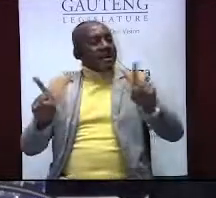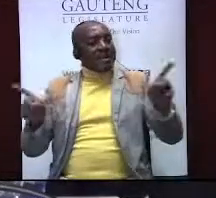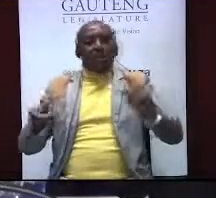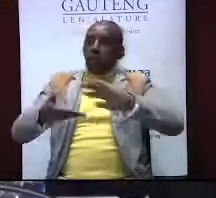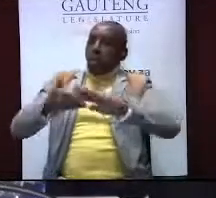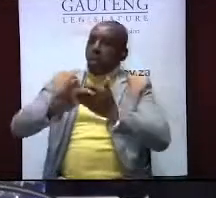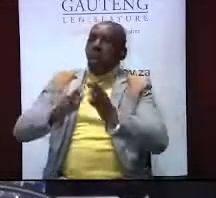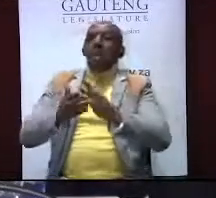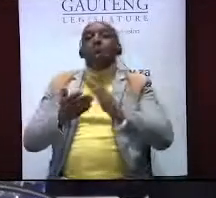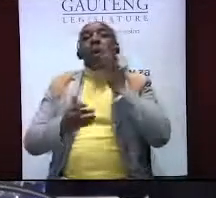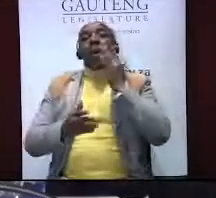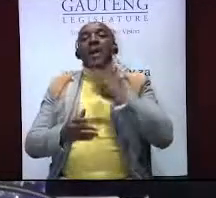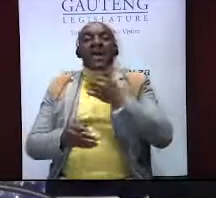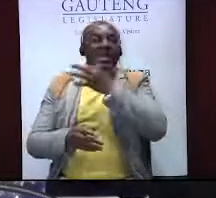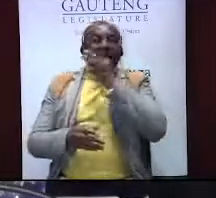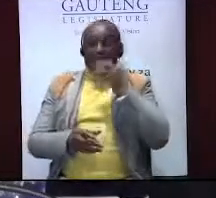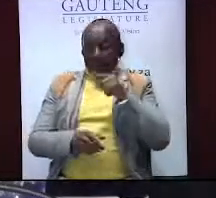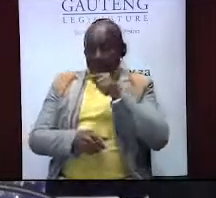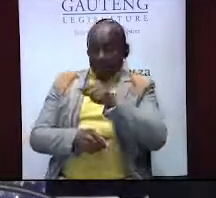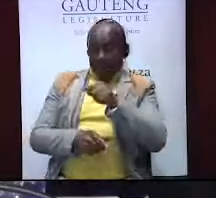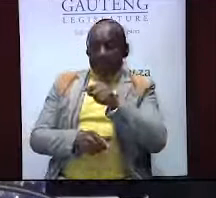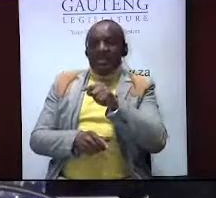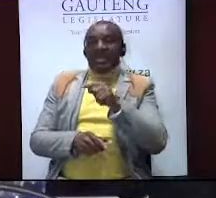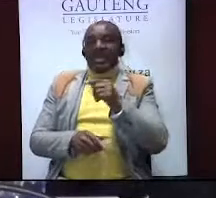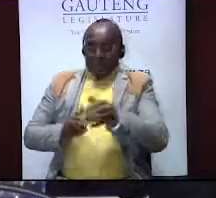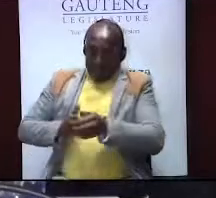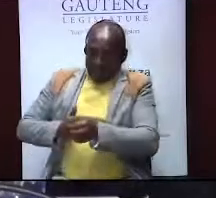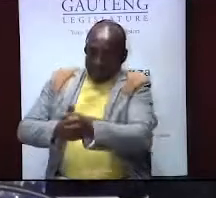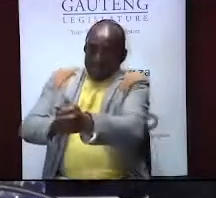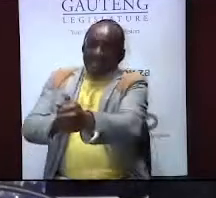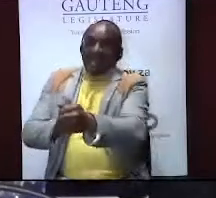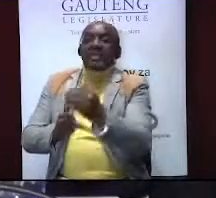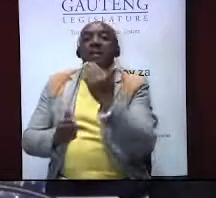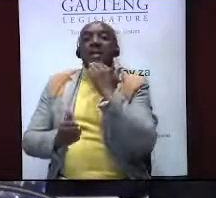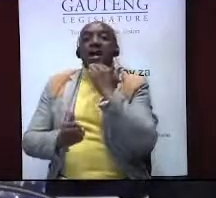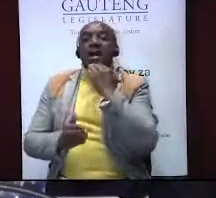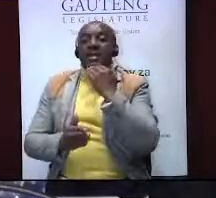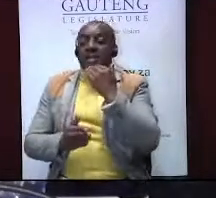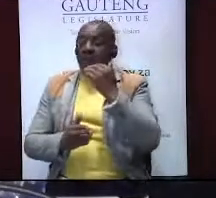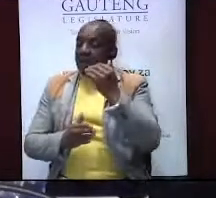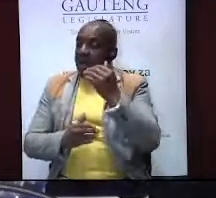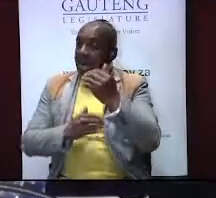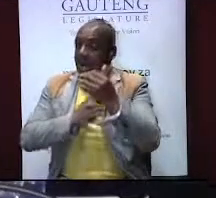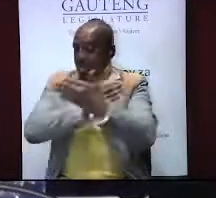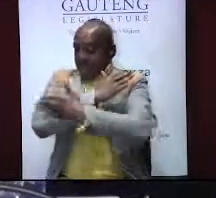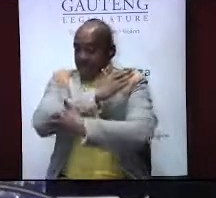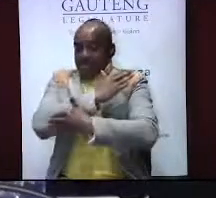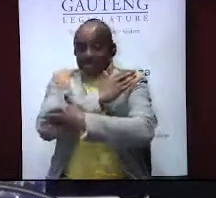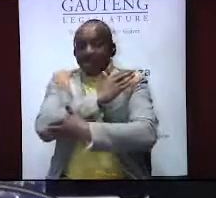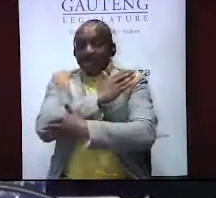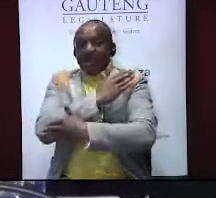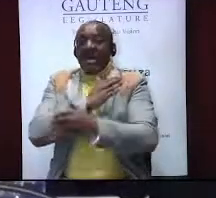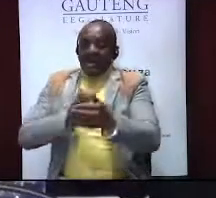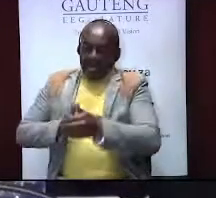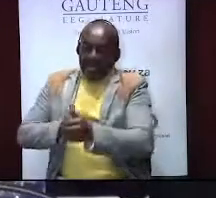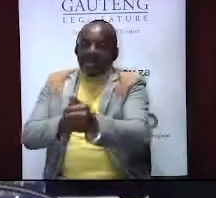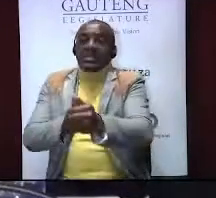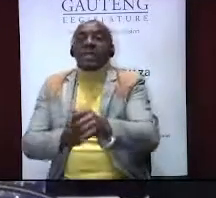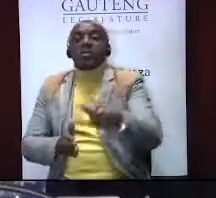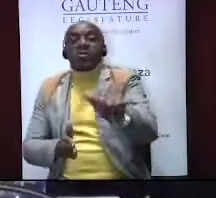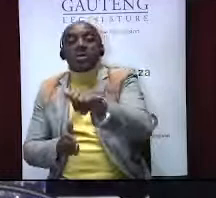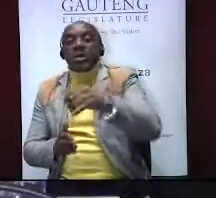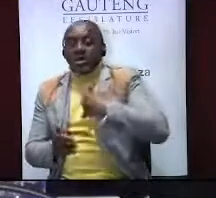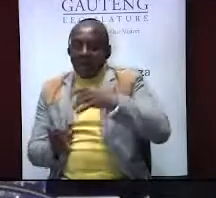I'm saying that, I'm talking about even the leadership of this country, the leadership that we elected,